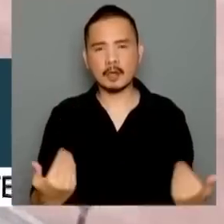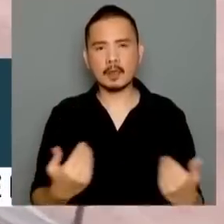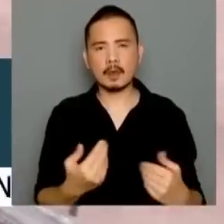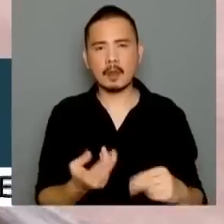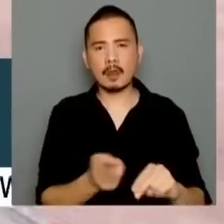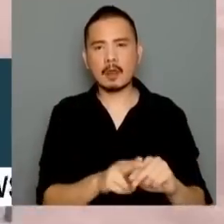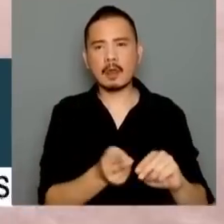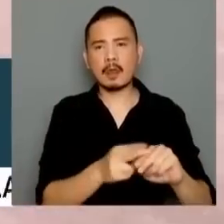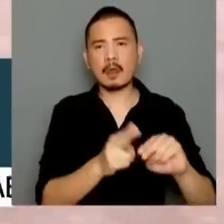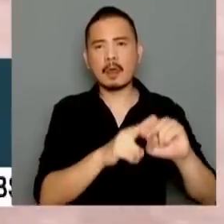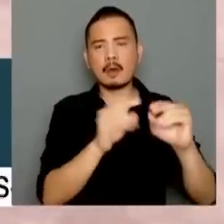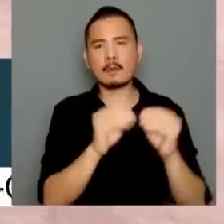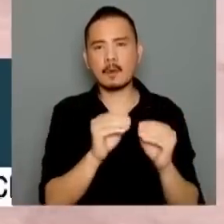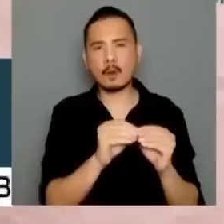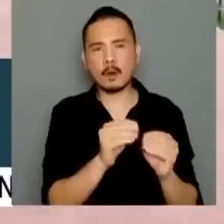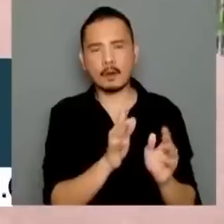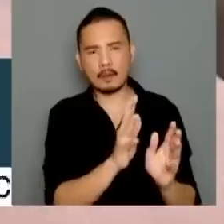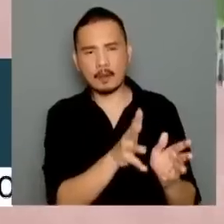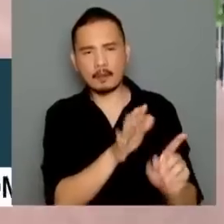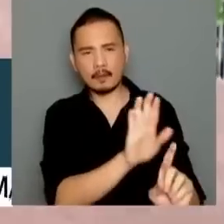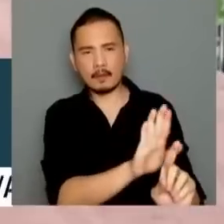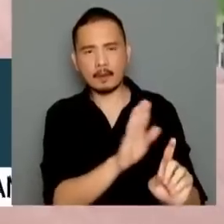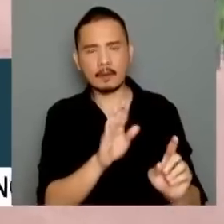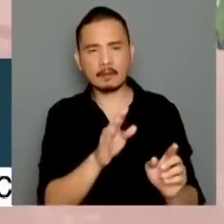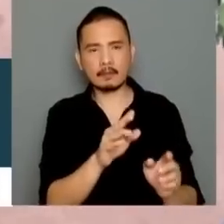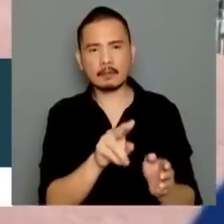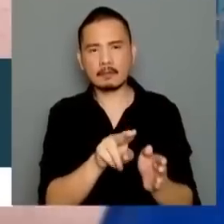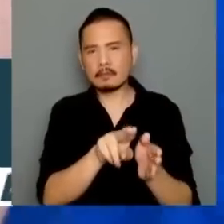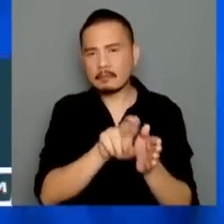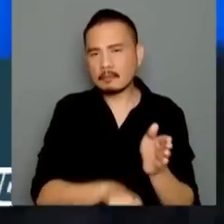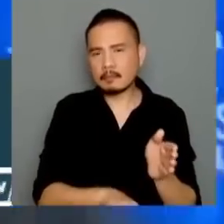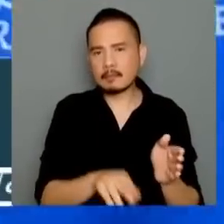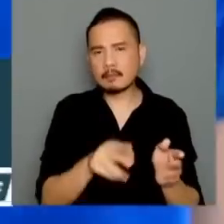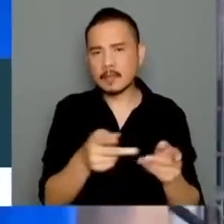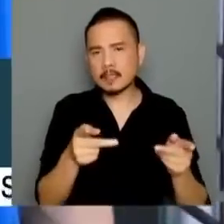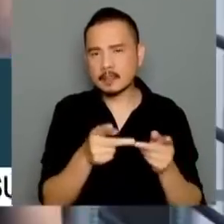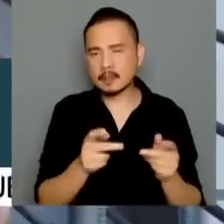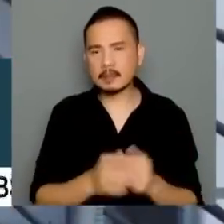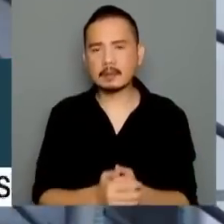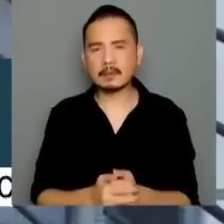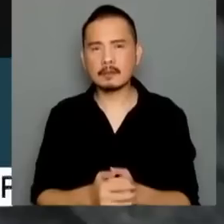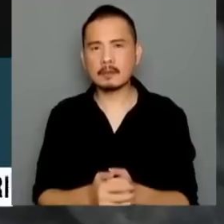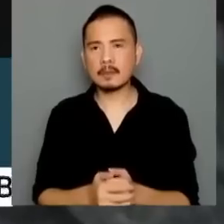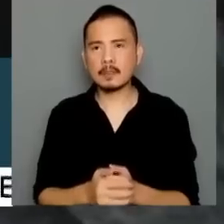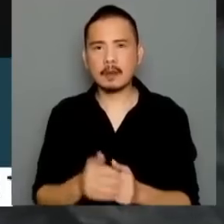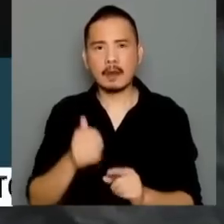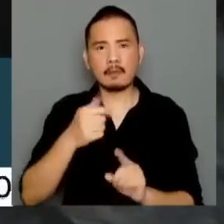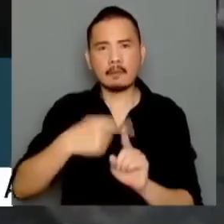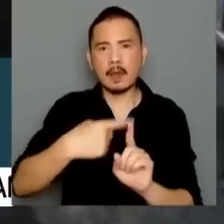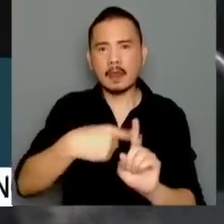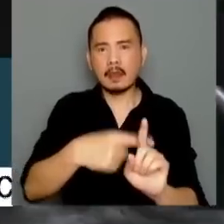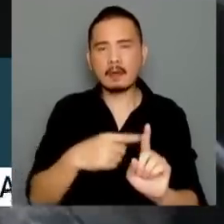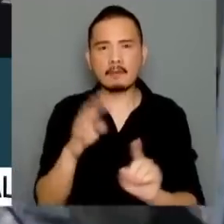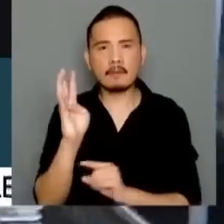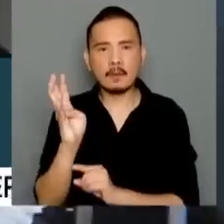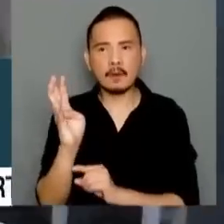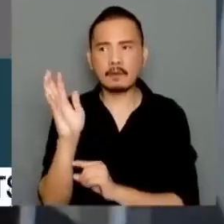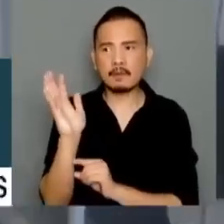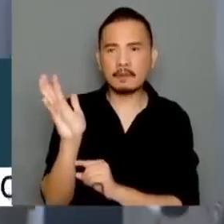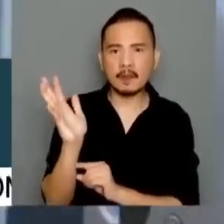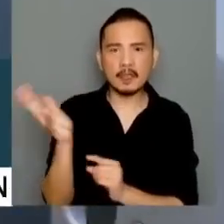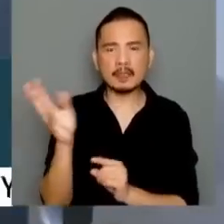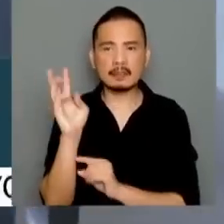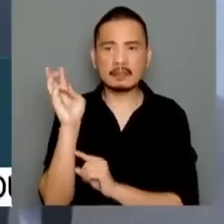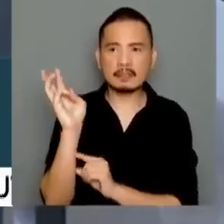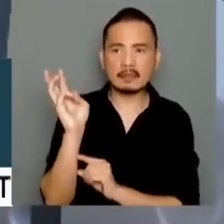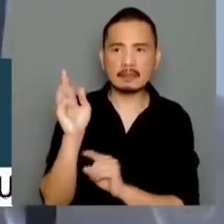funeral parlor. In fact, each month, they are taking about 40, 50, 60 bodies of dead PDLs from